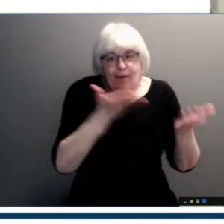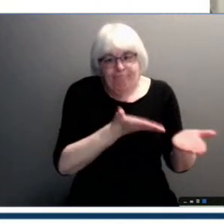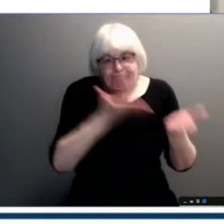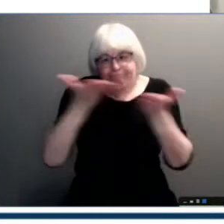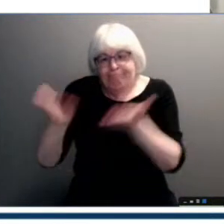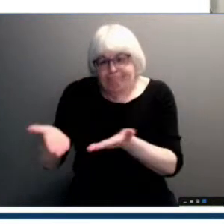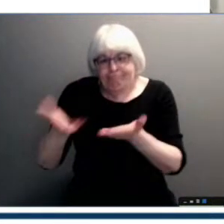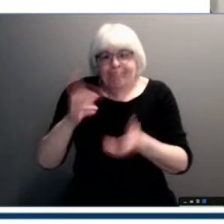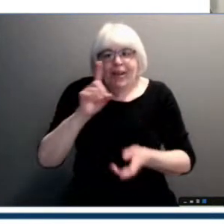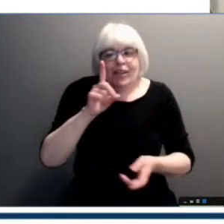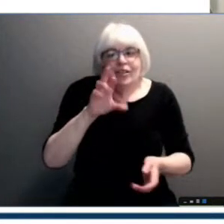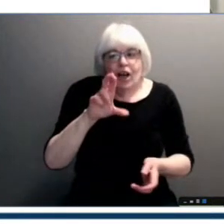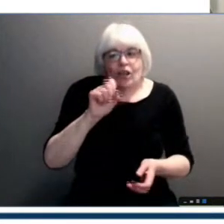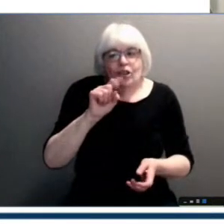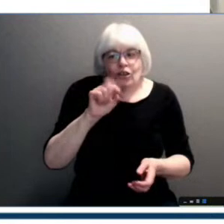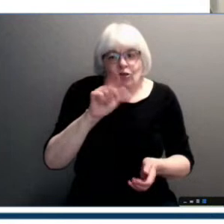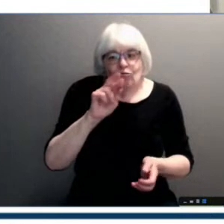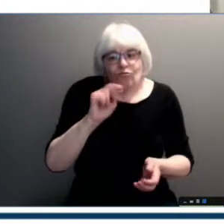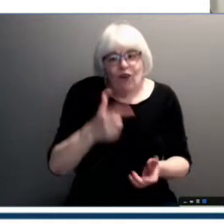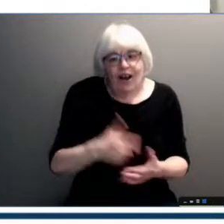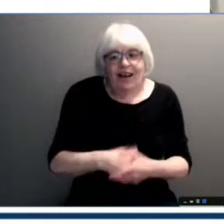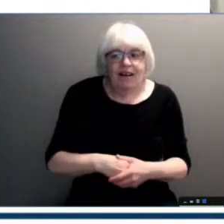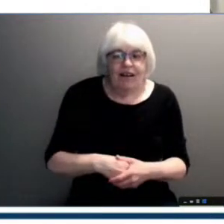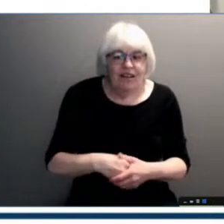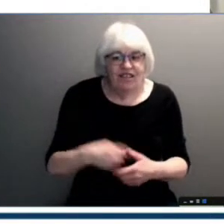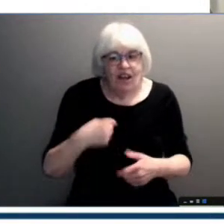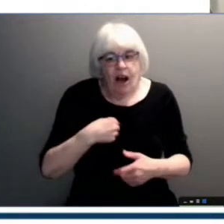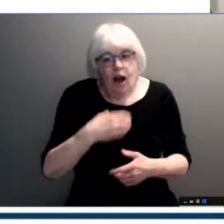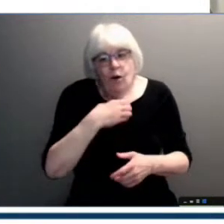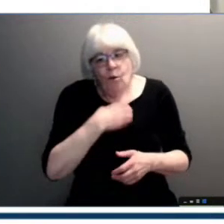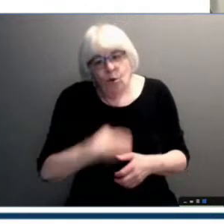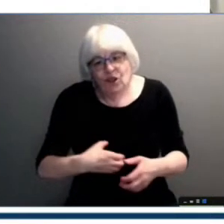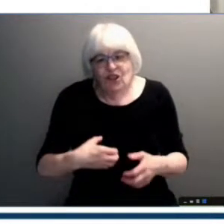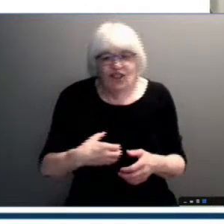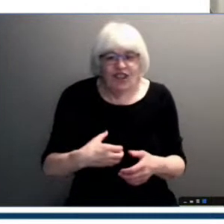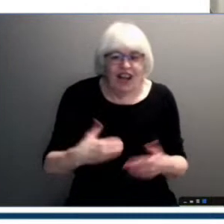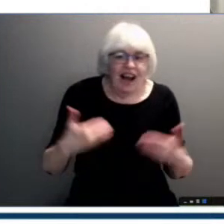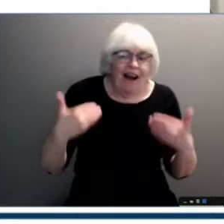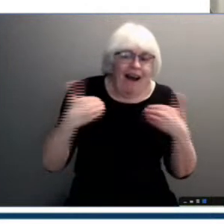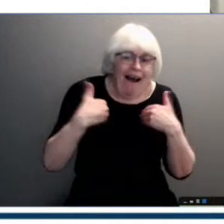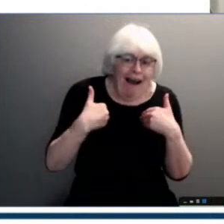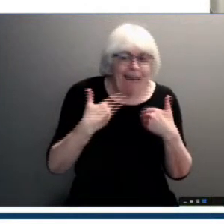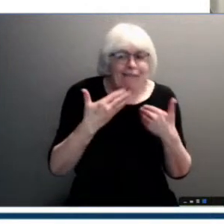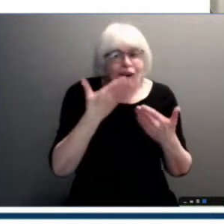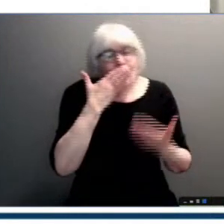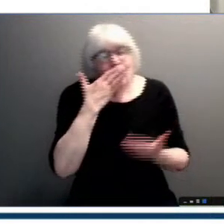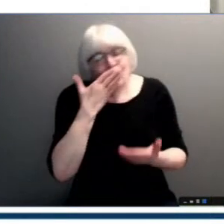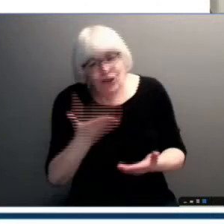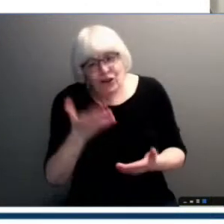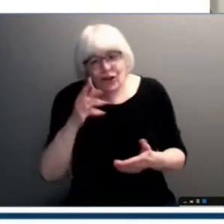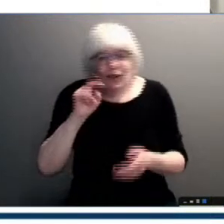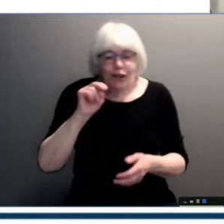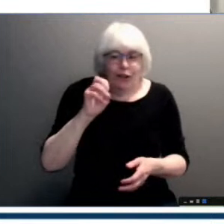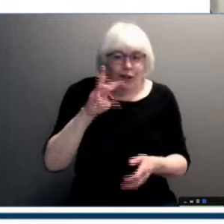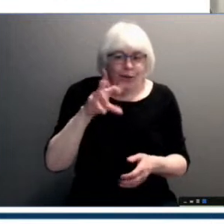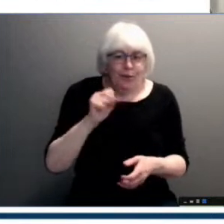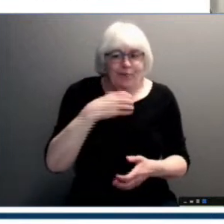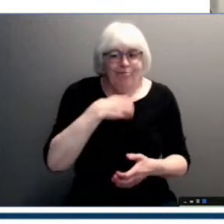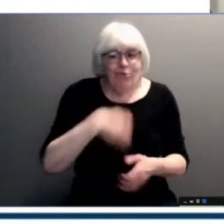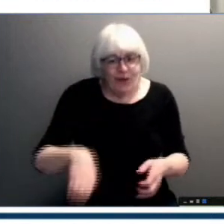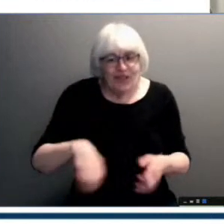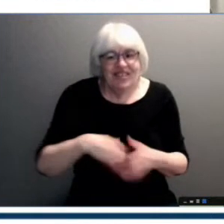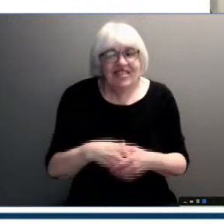I had better news, but I do need to be honest. I told you Monday to prepare for things to get worse before they get better,